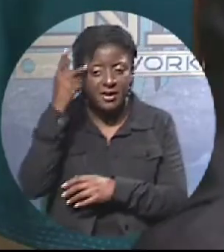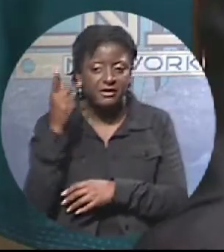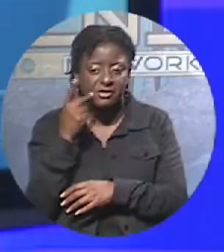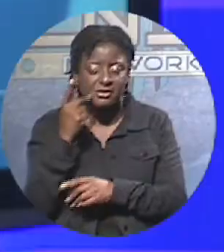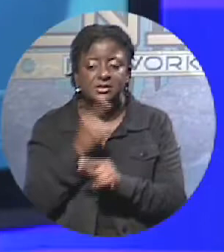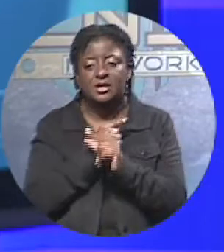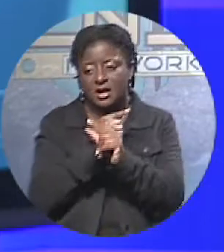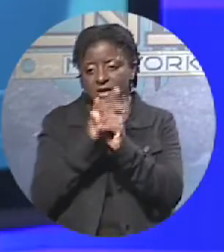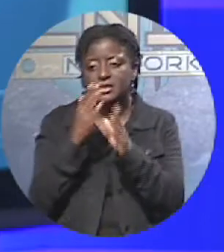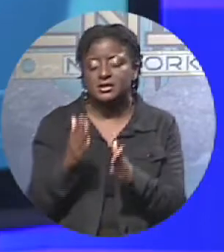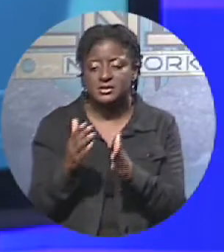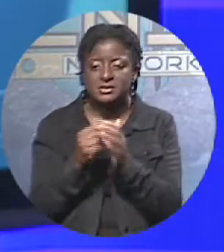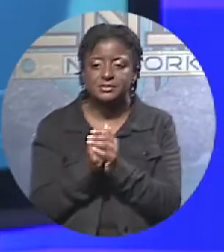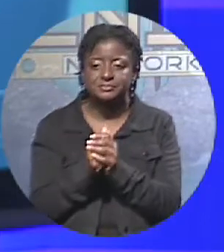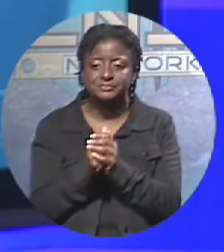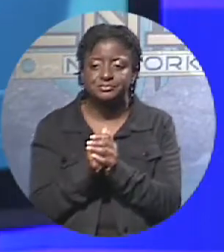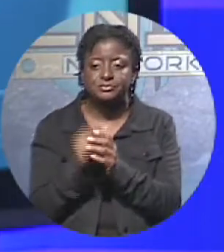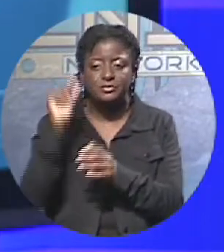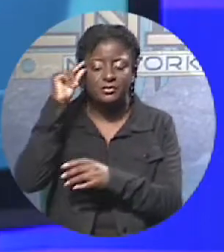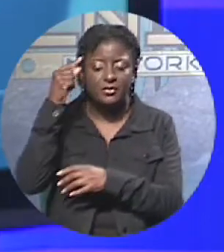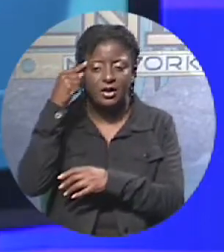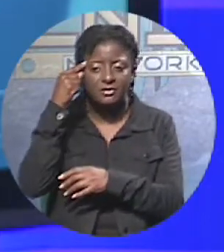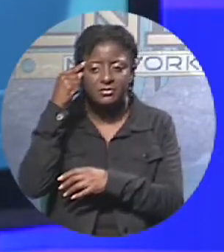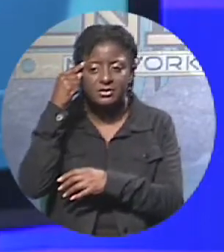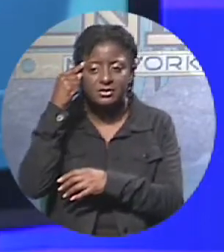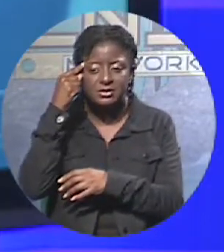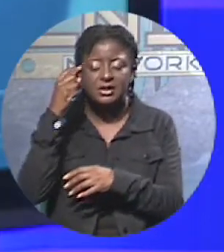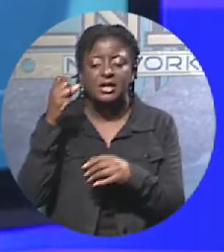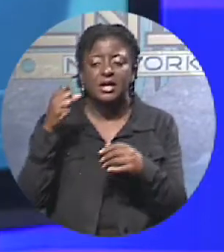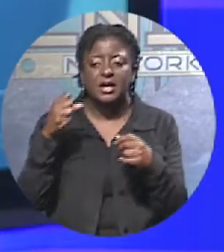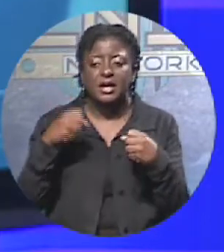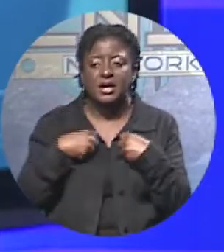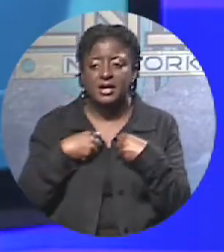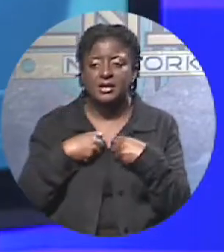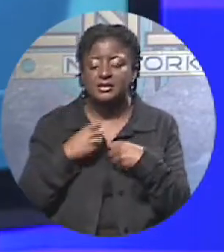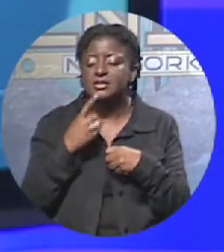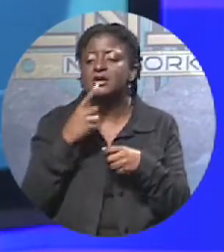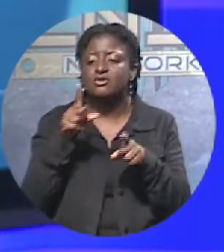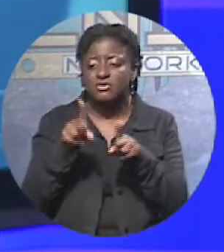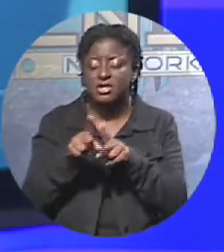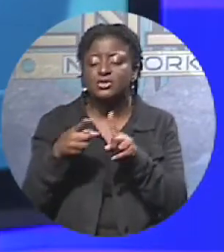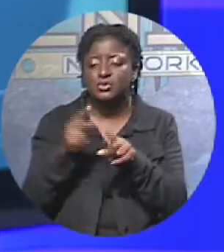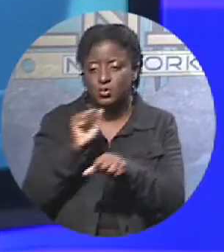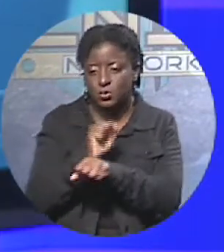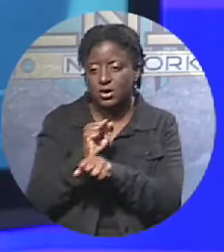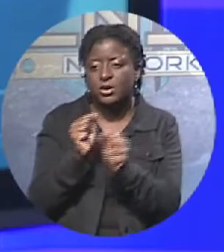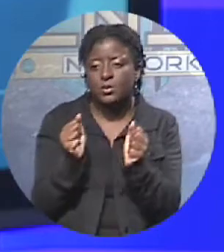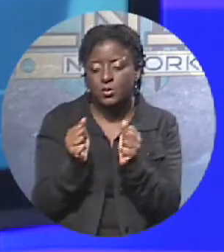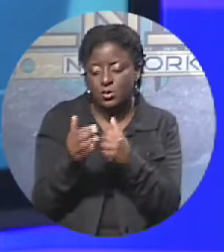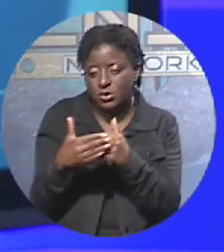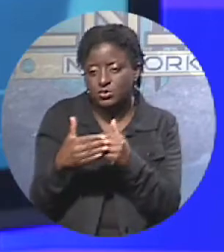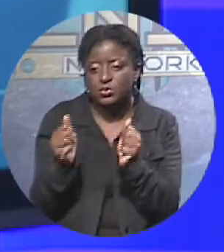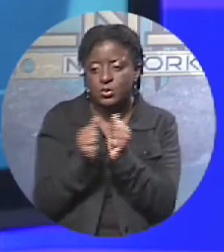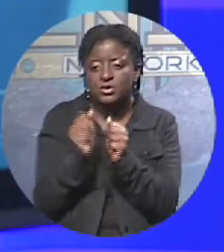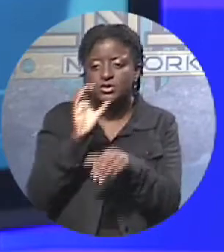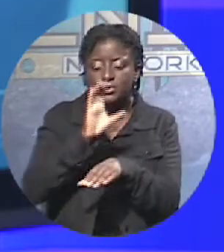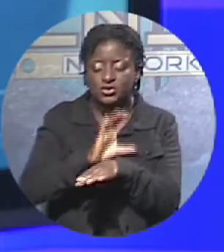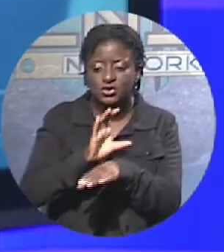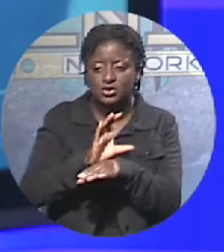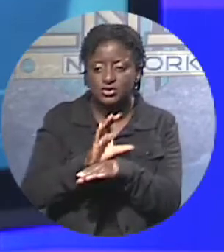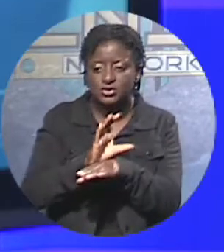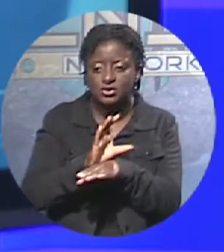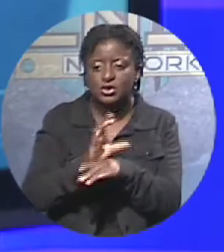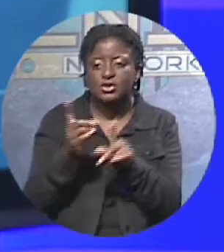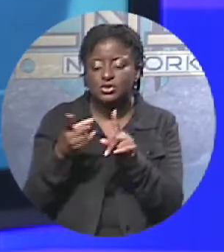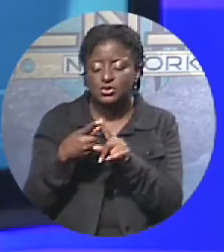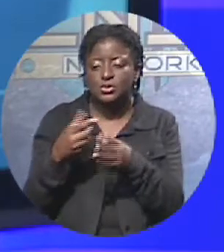guardians. Well, the government has already consented to working closer with the church to address community deficiencies and